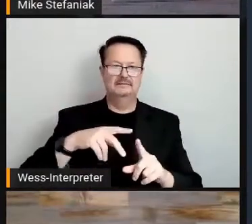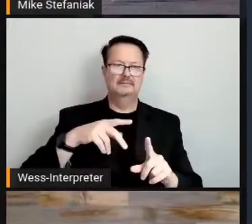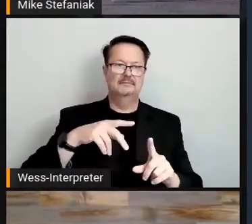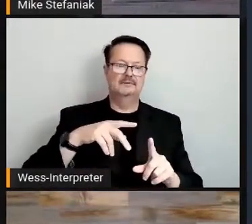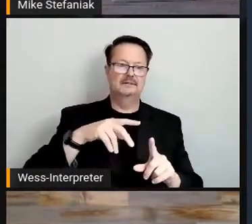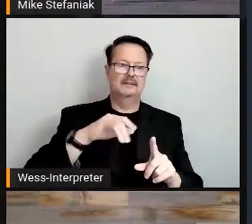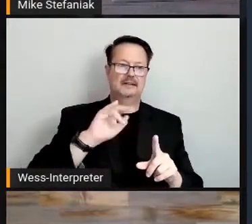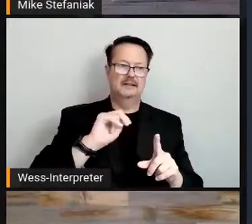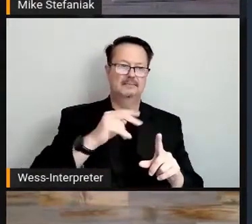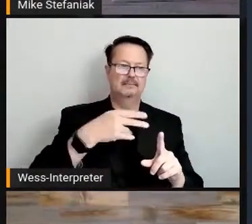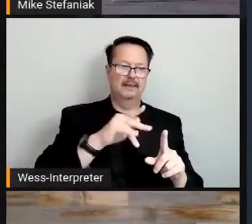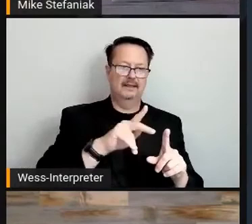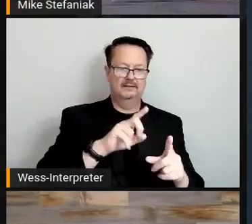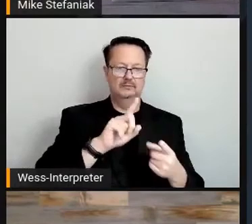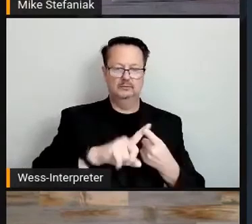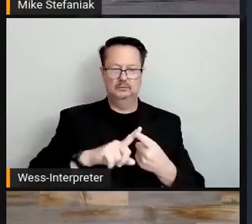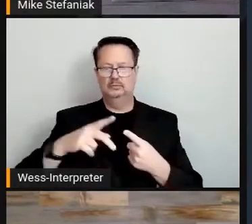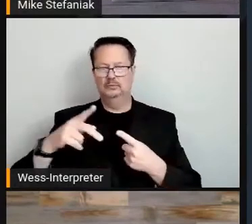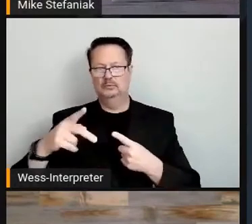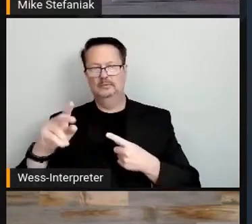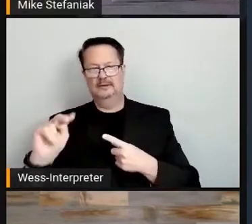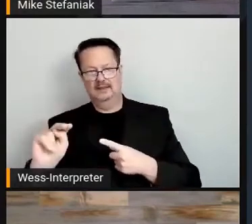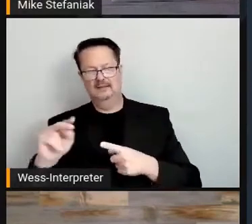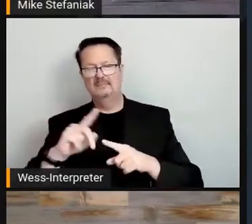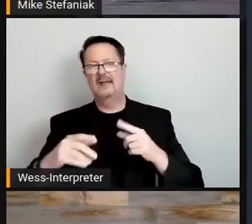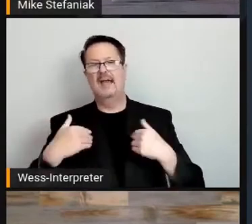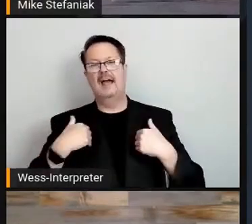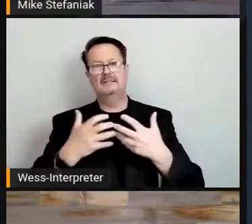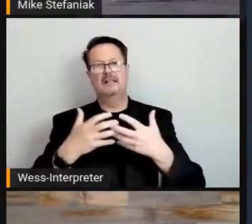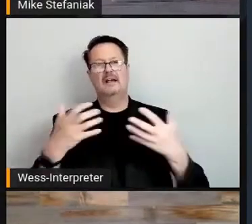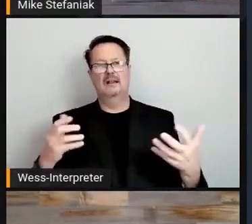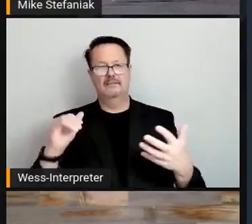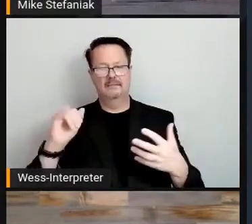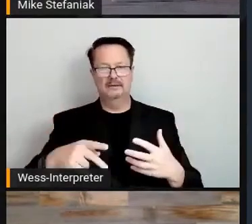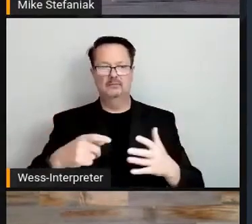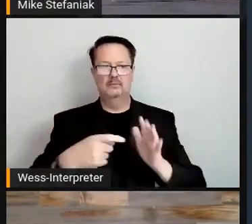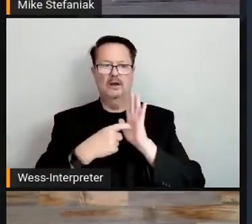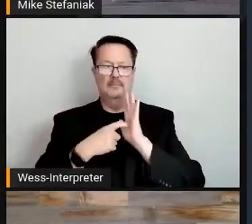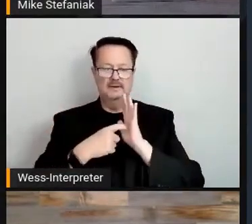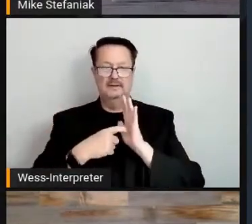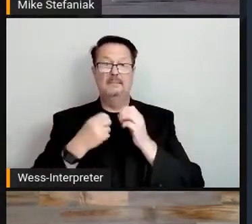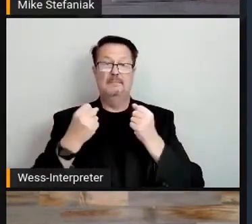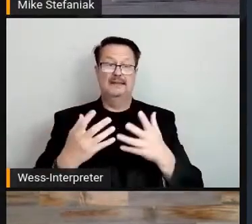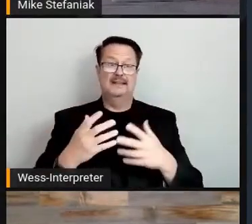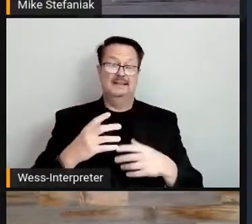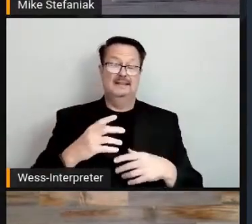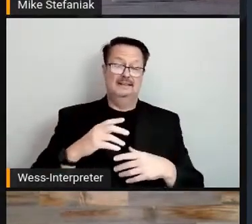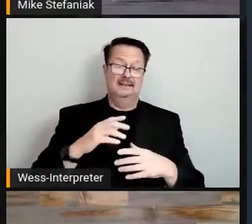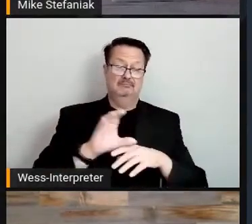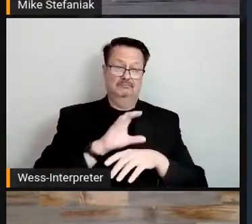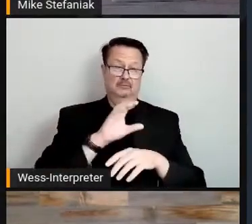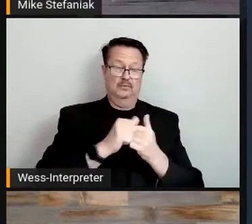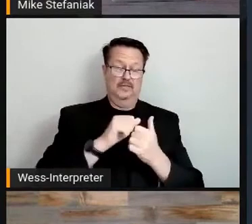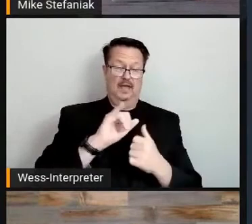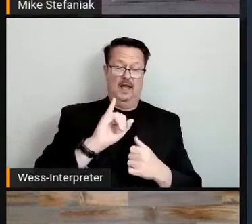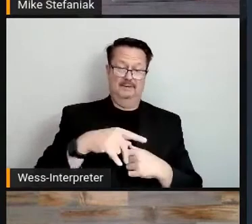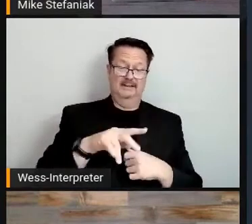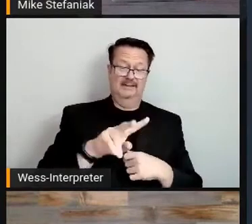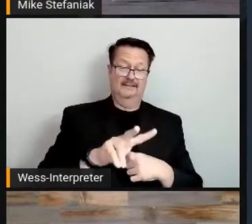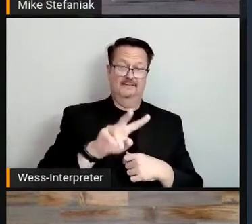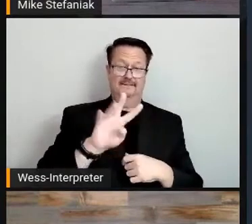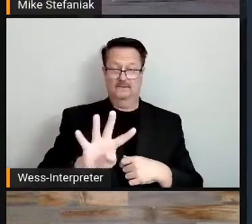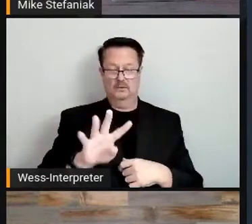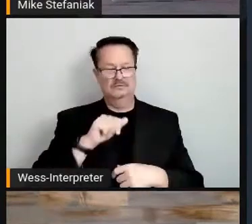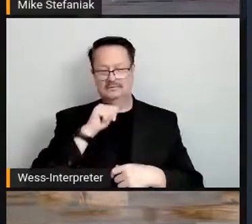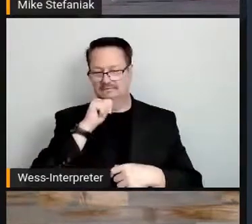but it has a lot of IP address requirements, and many VPCs with IPv4s aren't equipped to handle that. We've